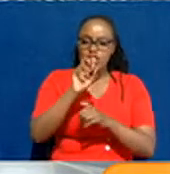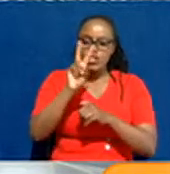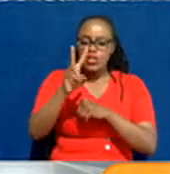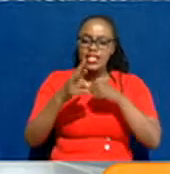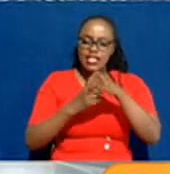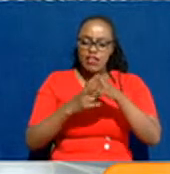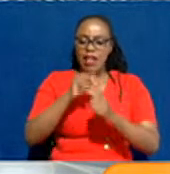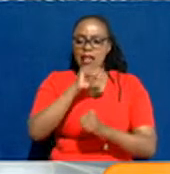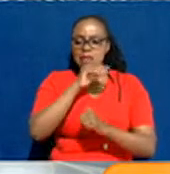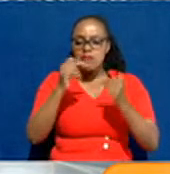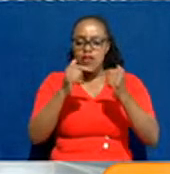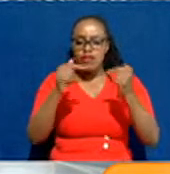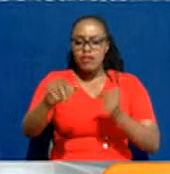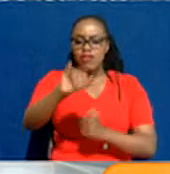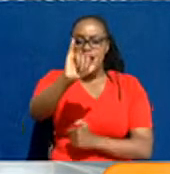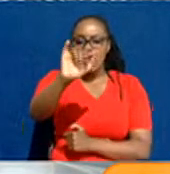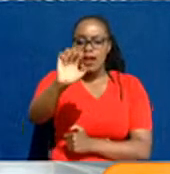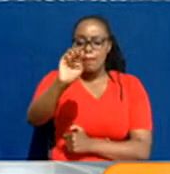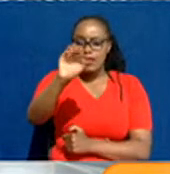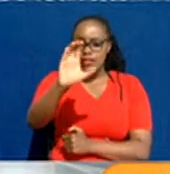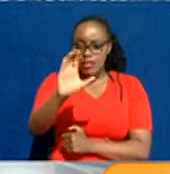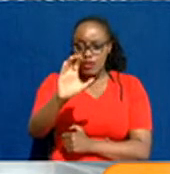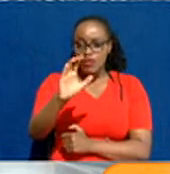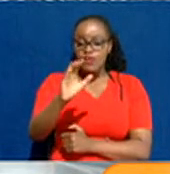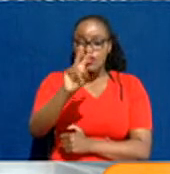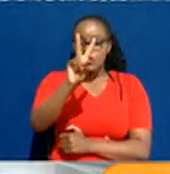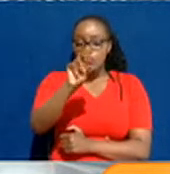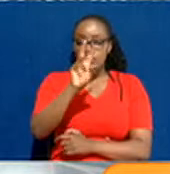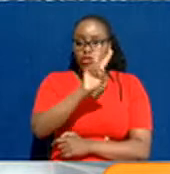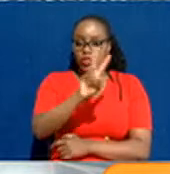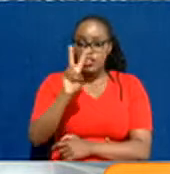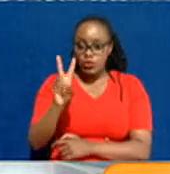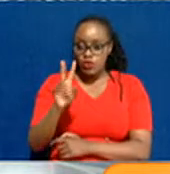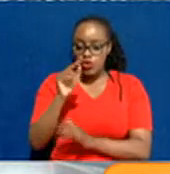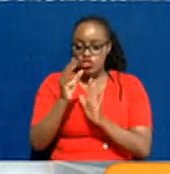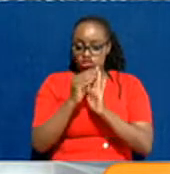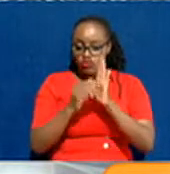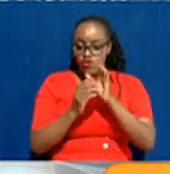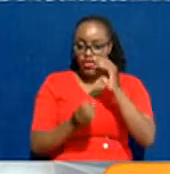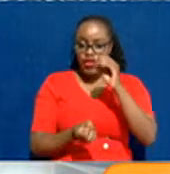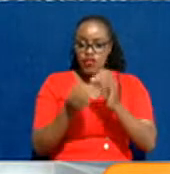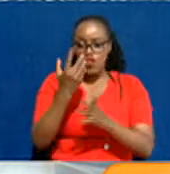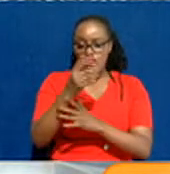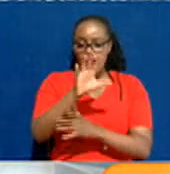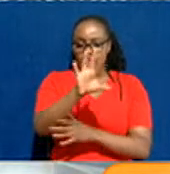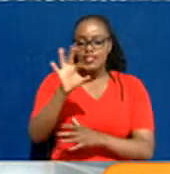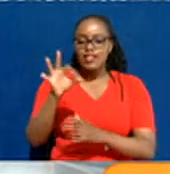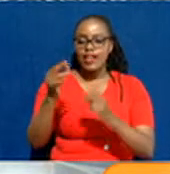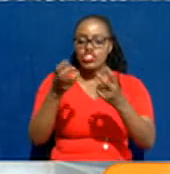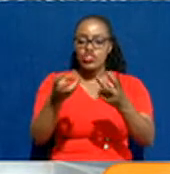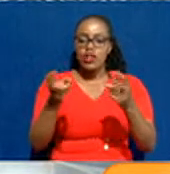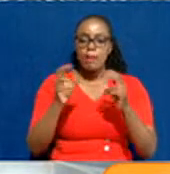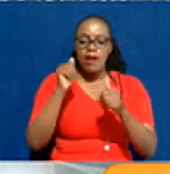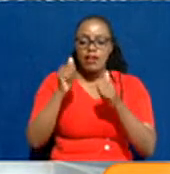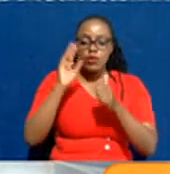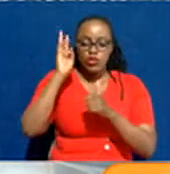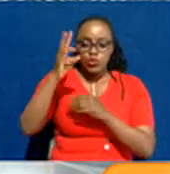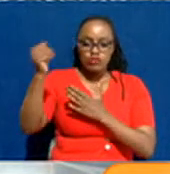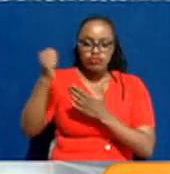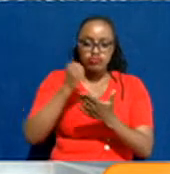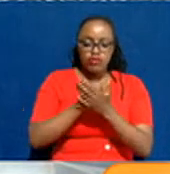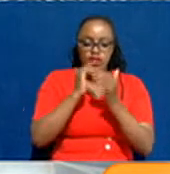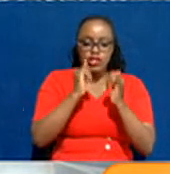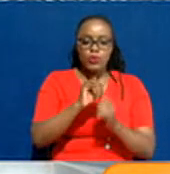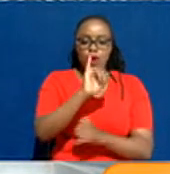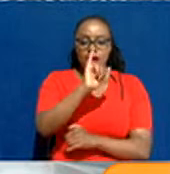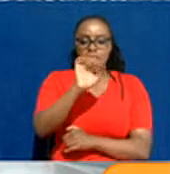Odinga, while opposing the IEBC Amendment Act 2022 that outlines the formation of a selection panel that will recruit new